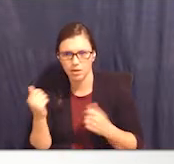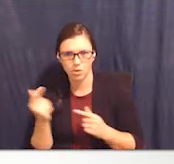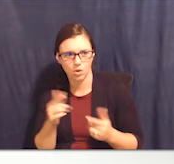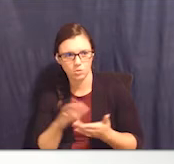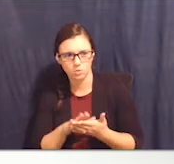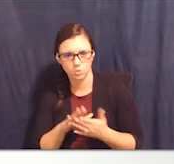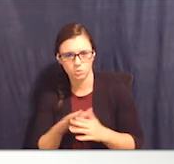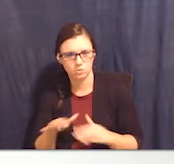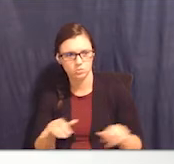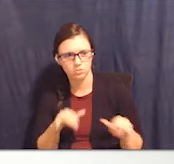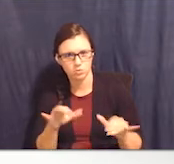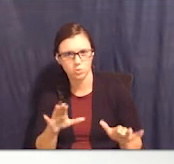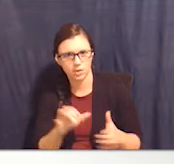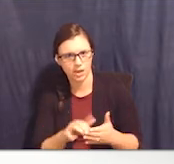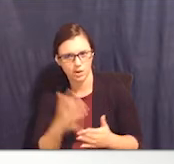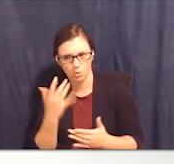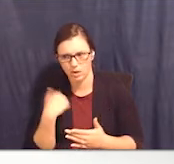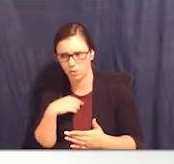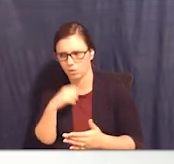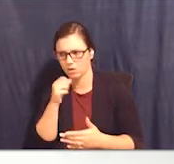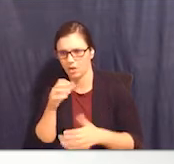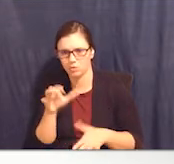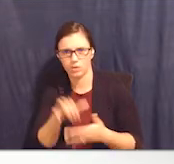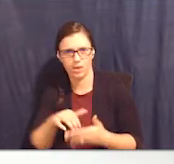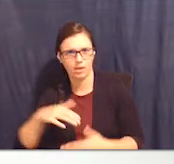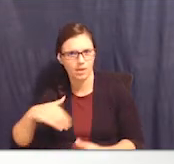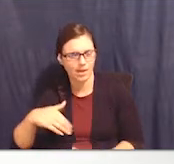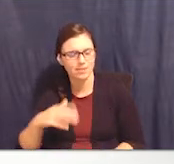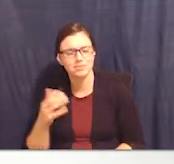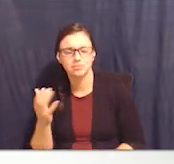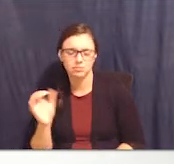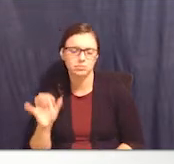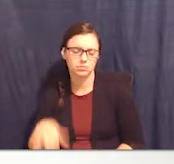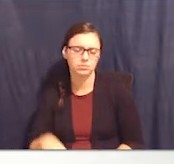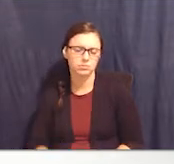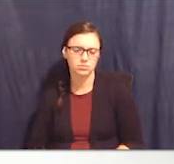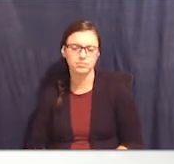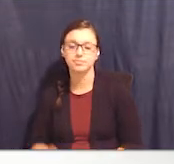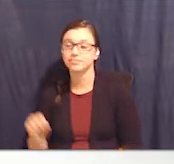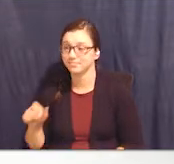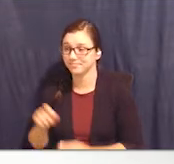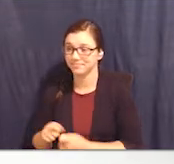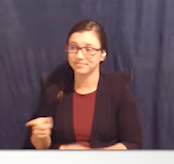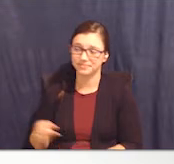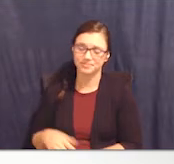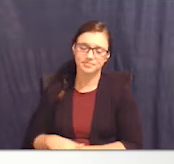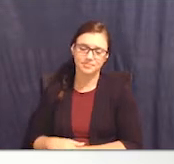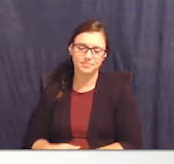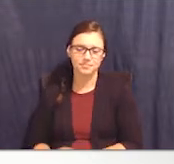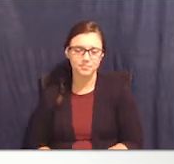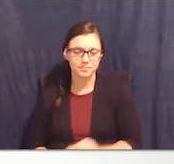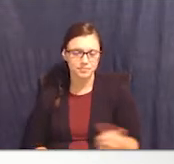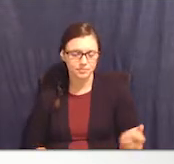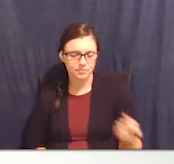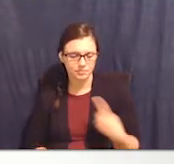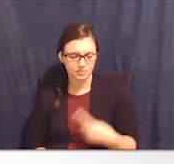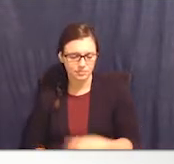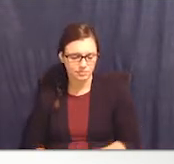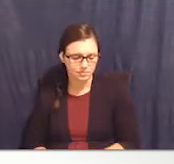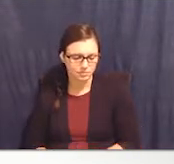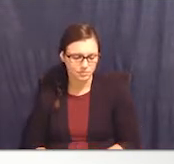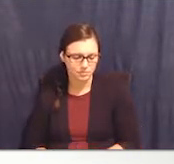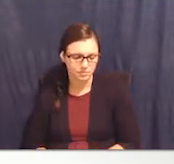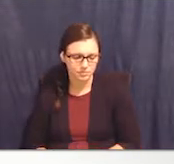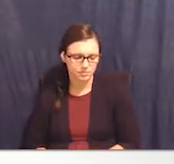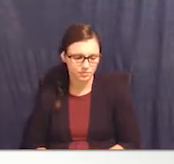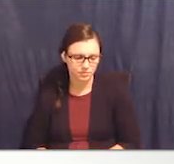to stay for a club? I think that's a good point to make, and And that's something to bring